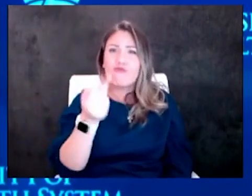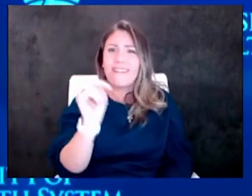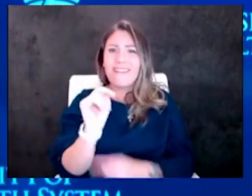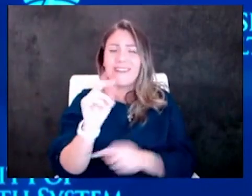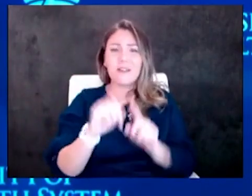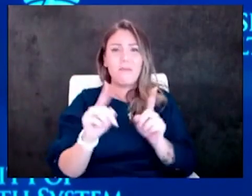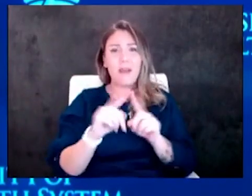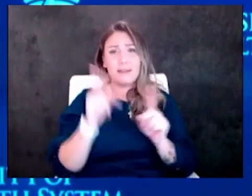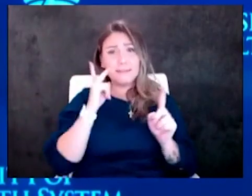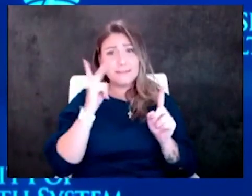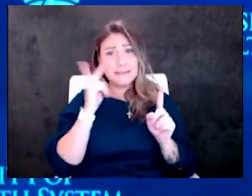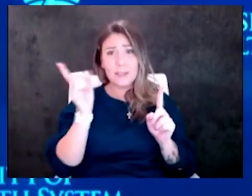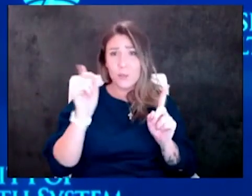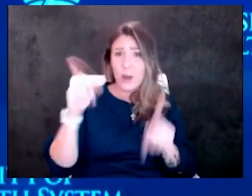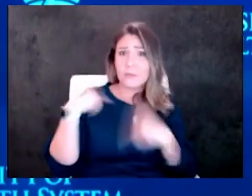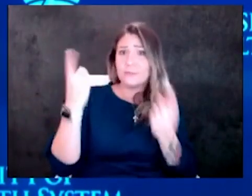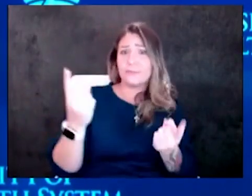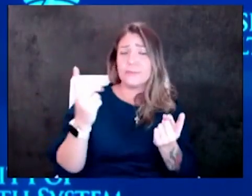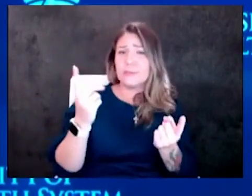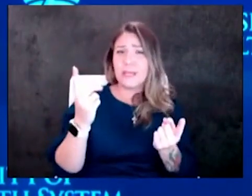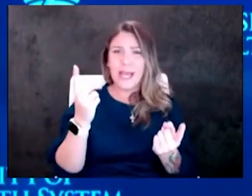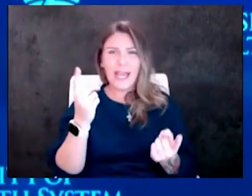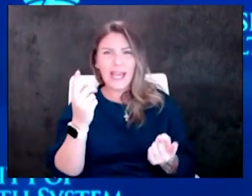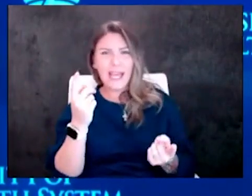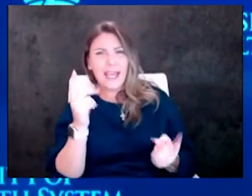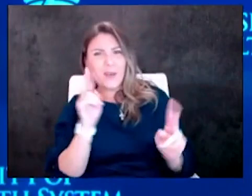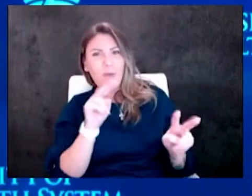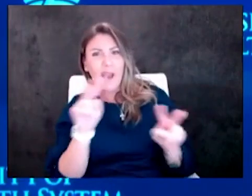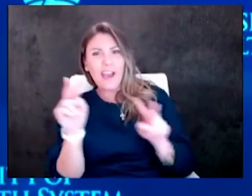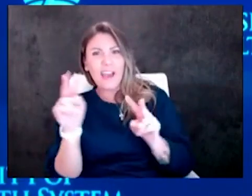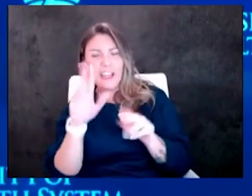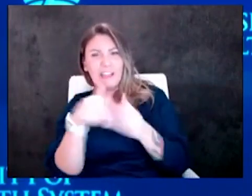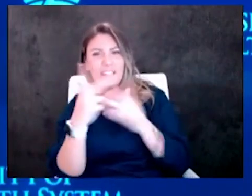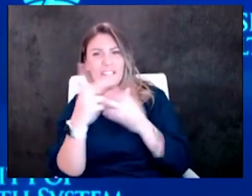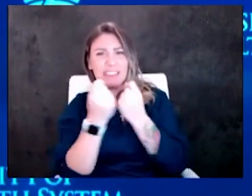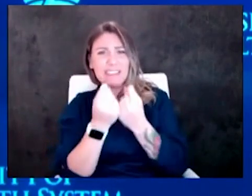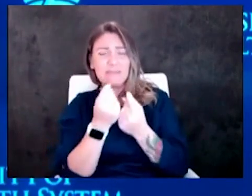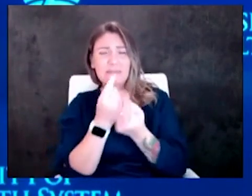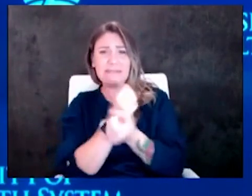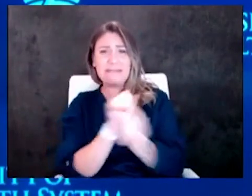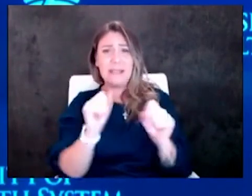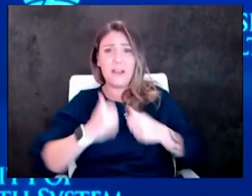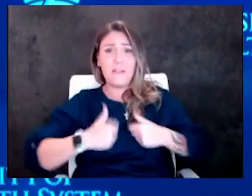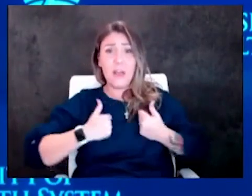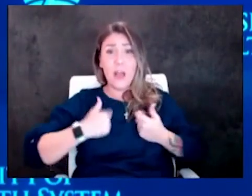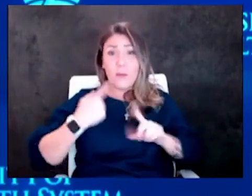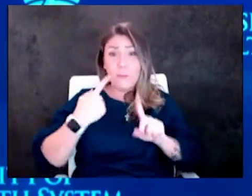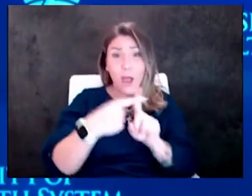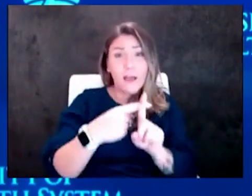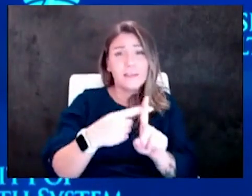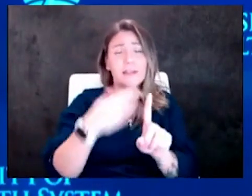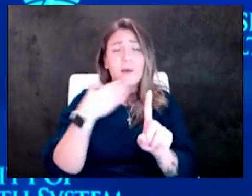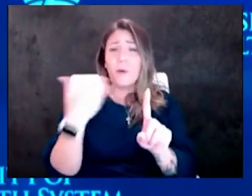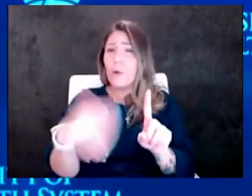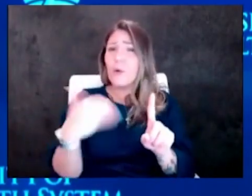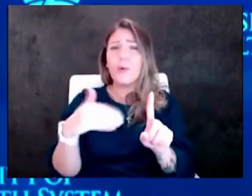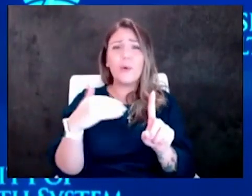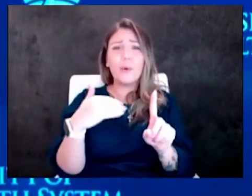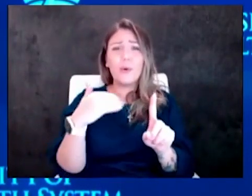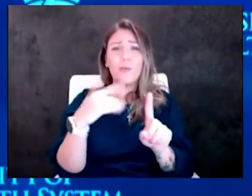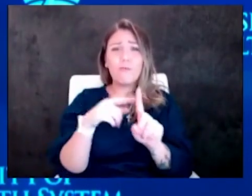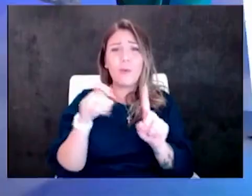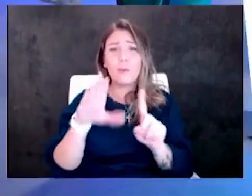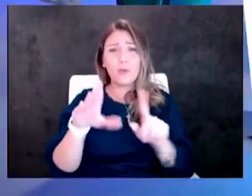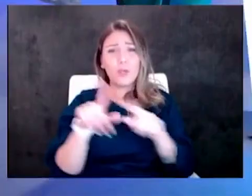come from and to watch y'all evolve this team and see how many lives are so positively impacted by you guys and your team, and it is a team with a